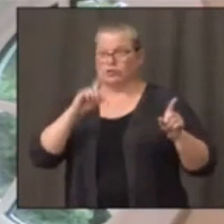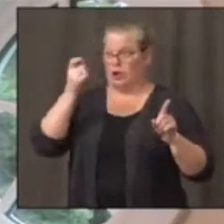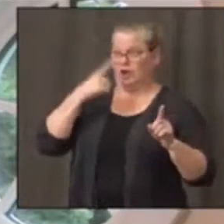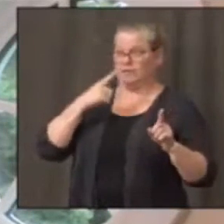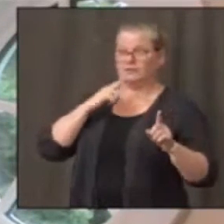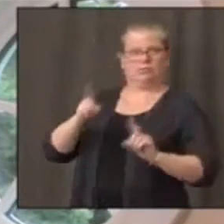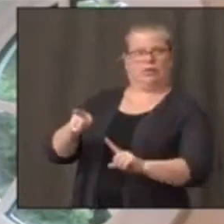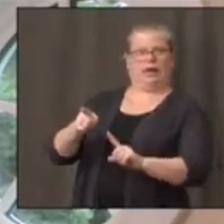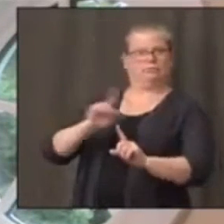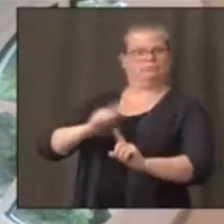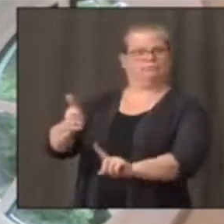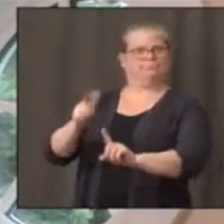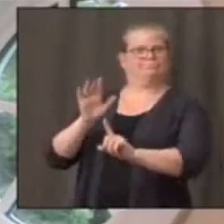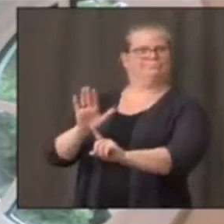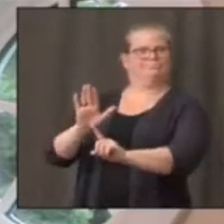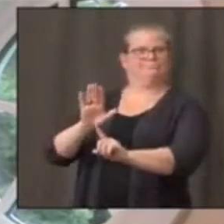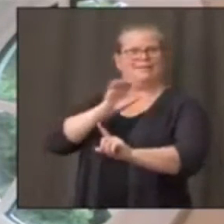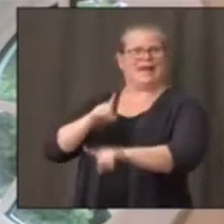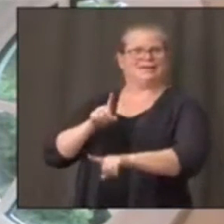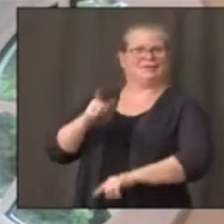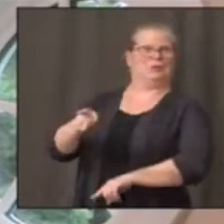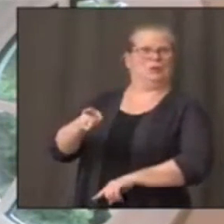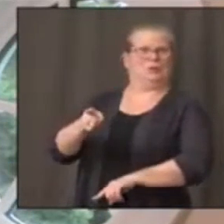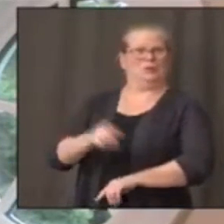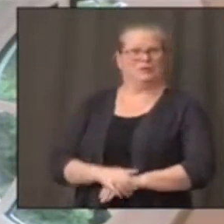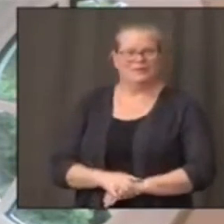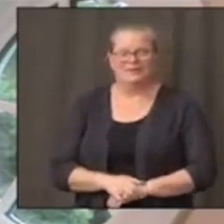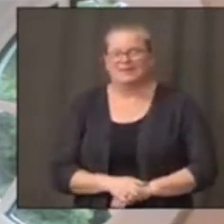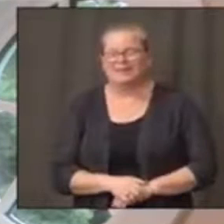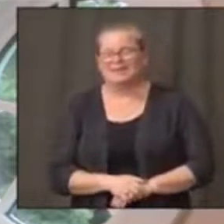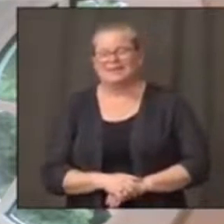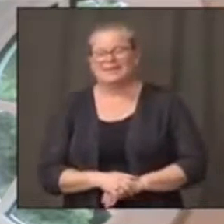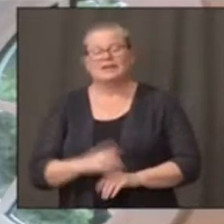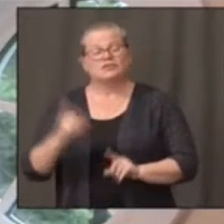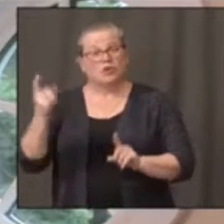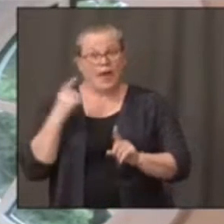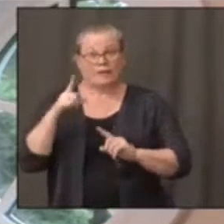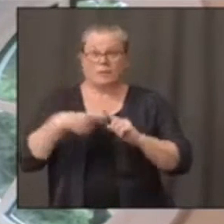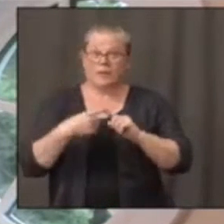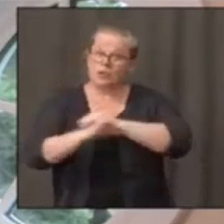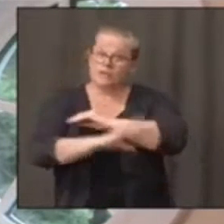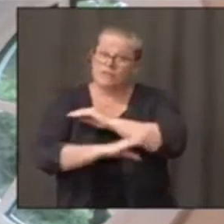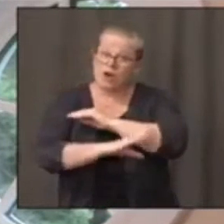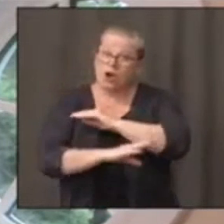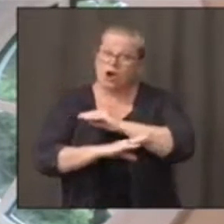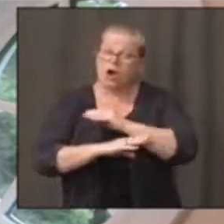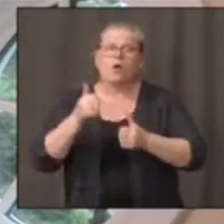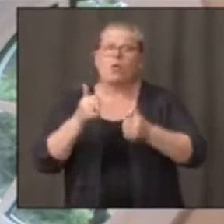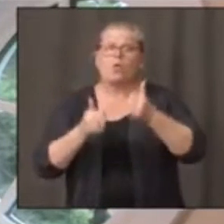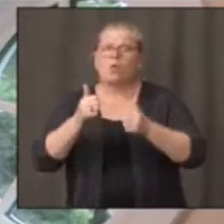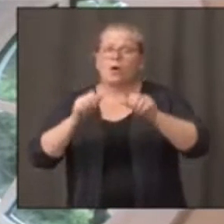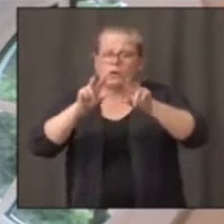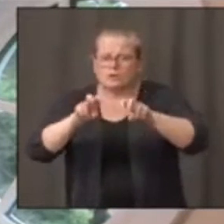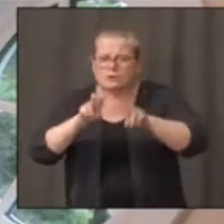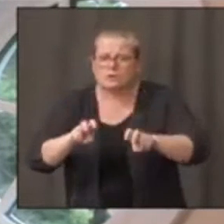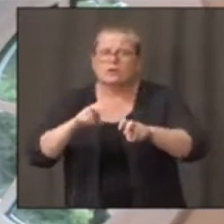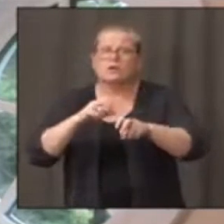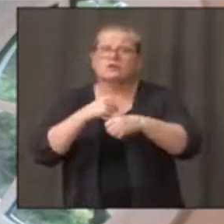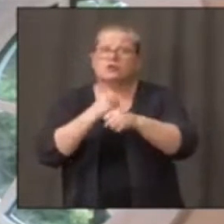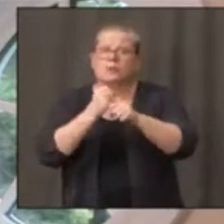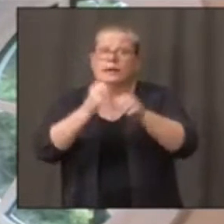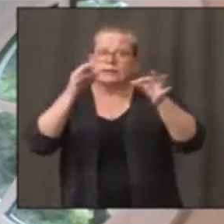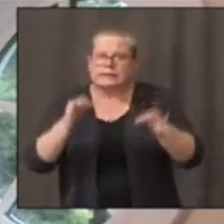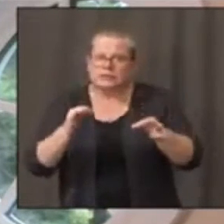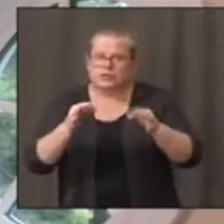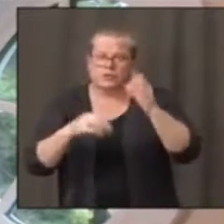And so the question is, what would you look at come the fall to make different decisions about schools? Look, you're a scientist and you're also a parent.